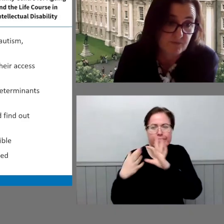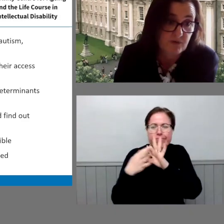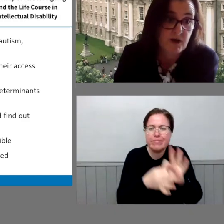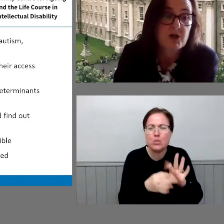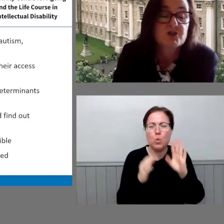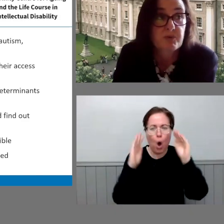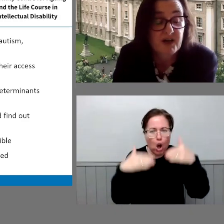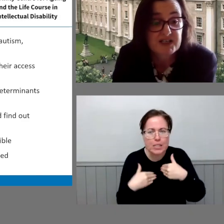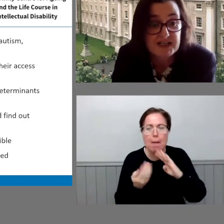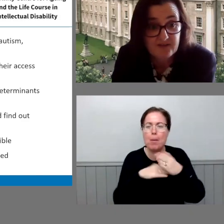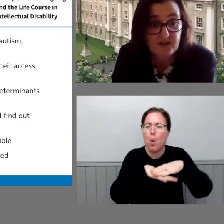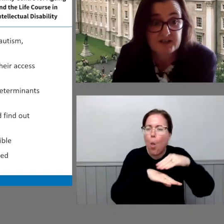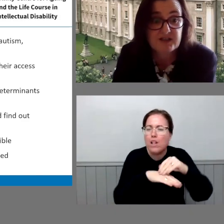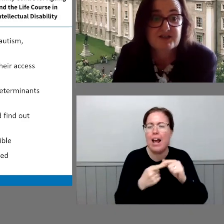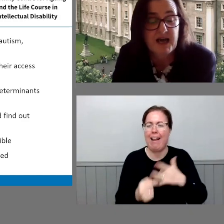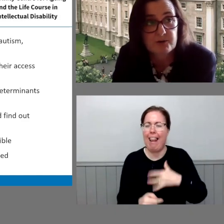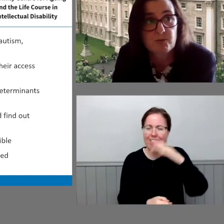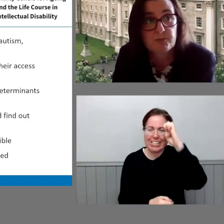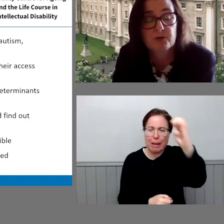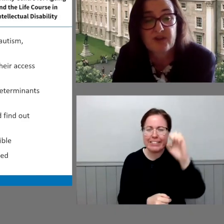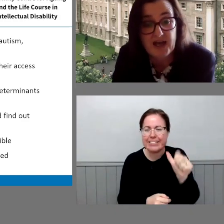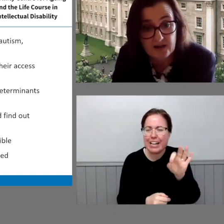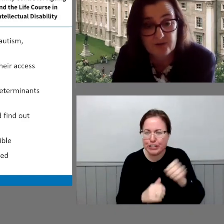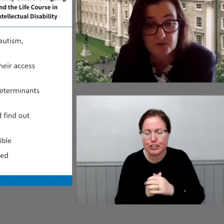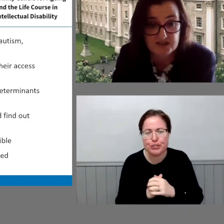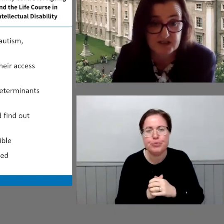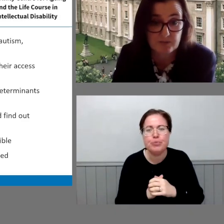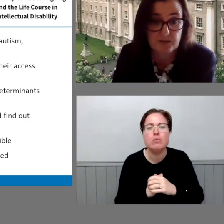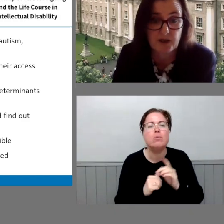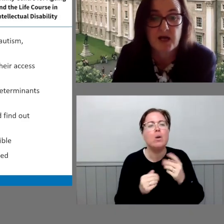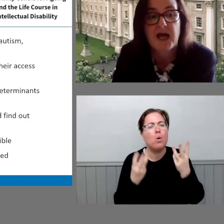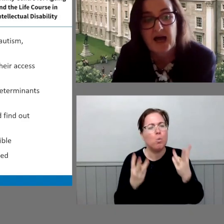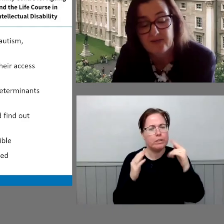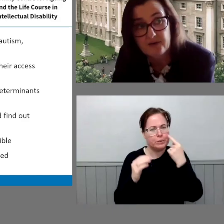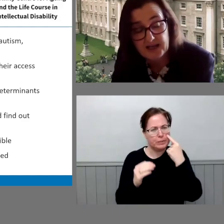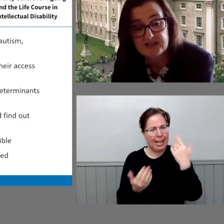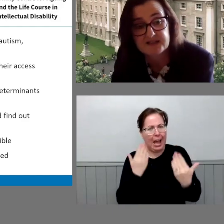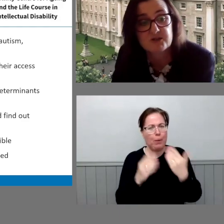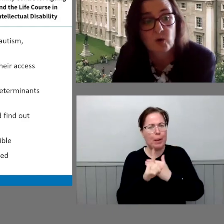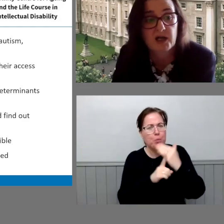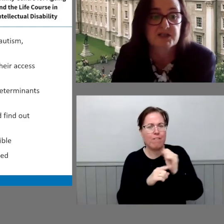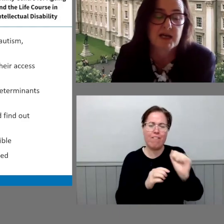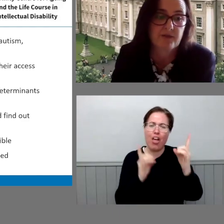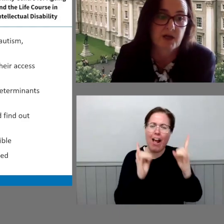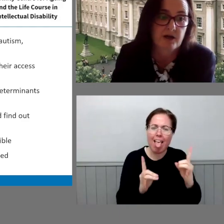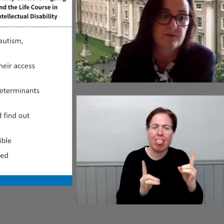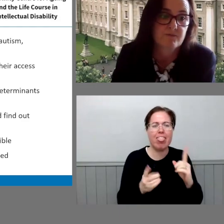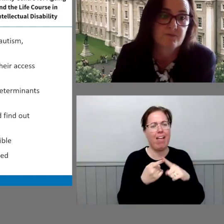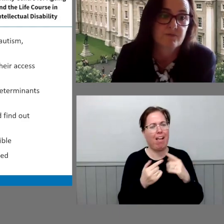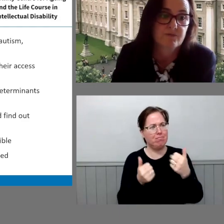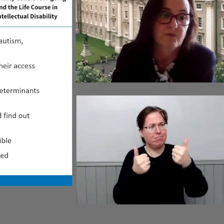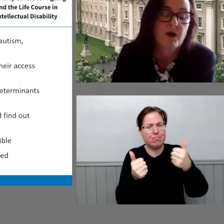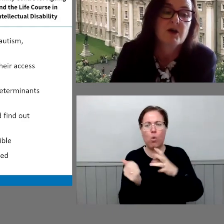expectancy, to provide insight into how to improve the health of autistic people and their access to quality